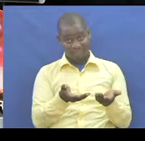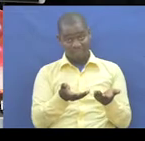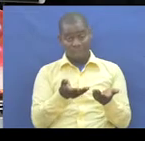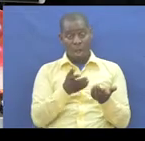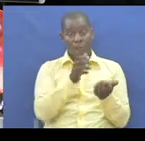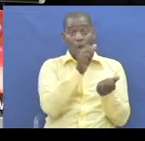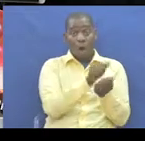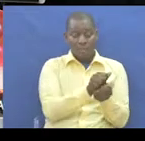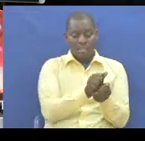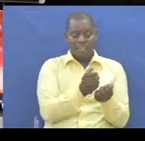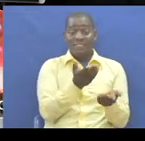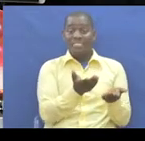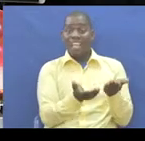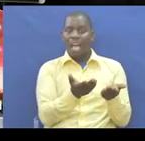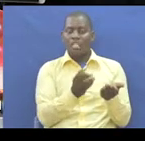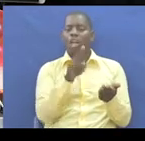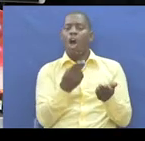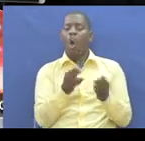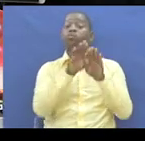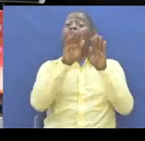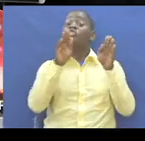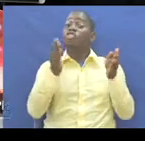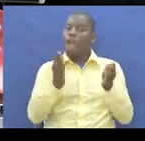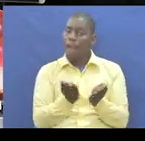a force can cause a change,